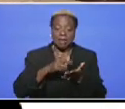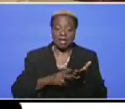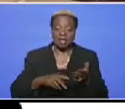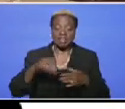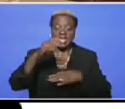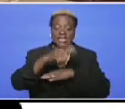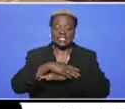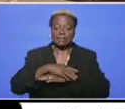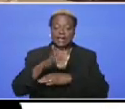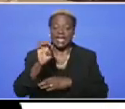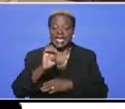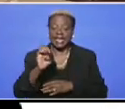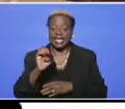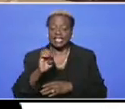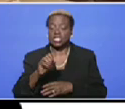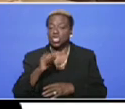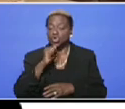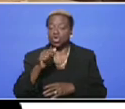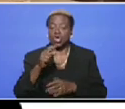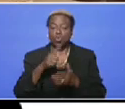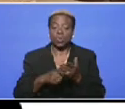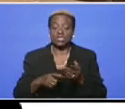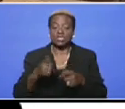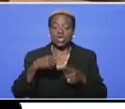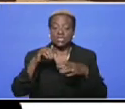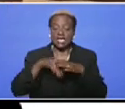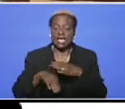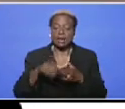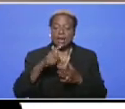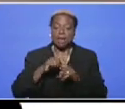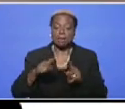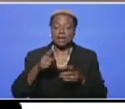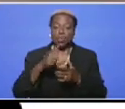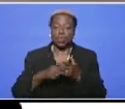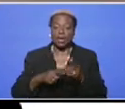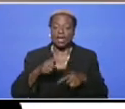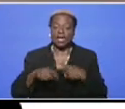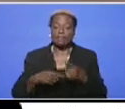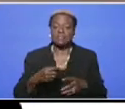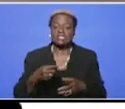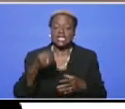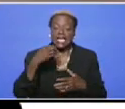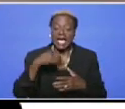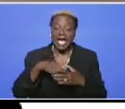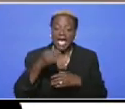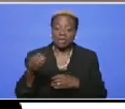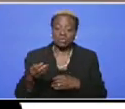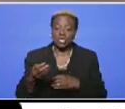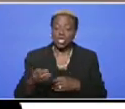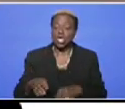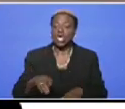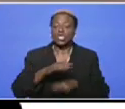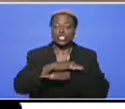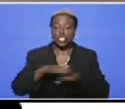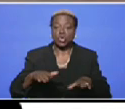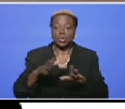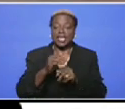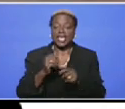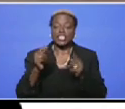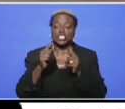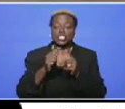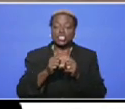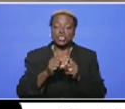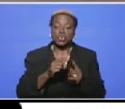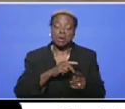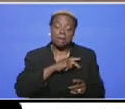much of what goes into your mouth, but what comes out of it. Don't get too personal. You know, you talk about